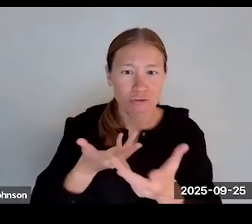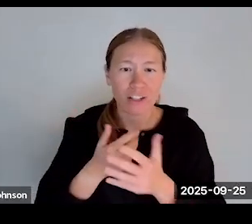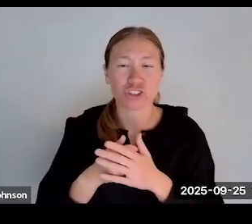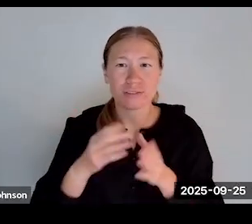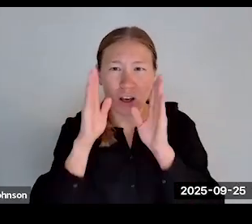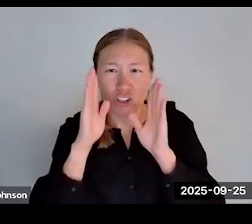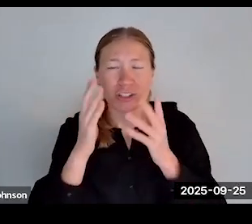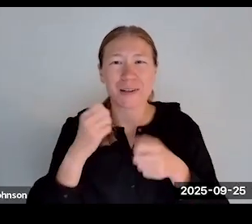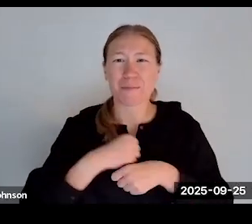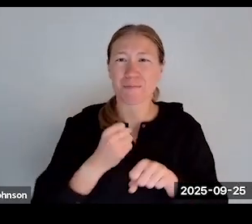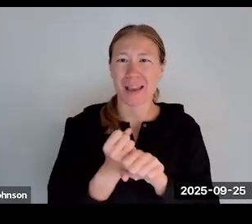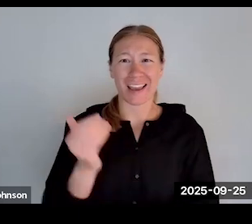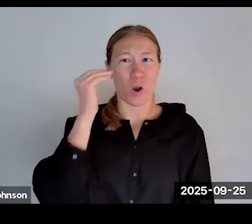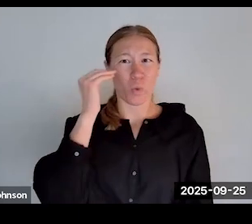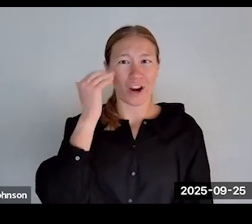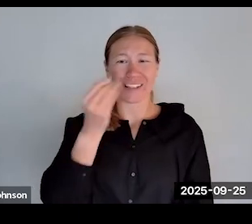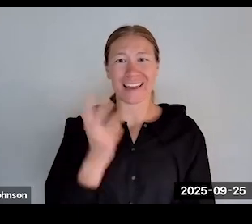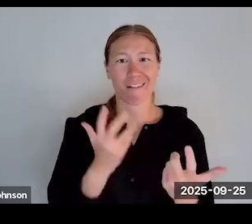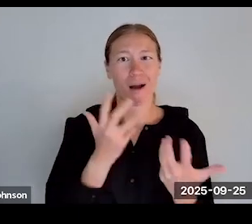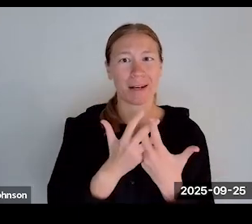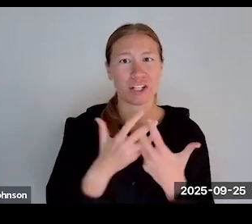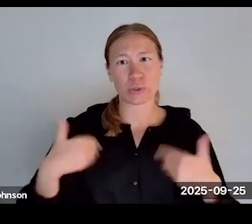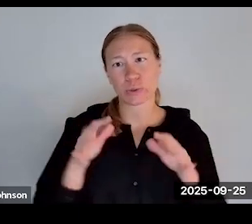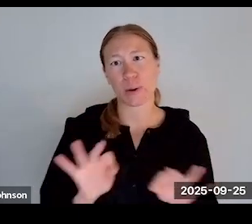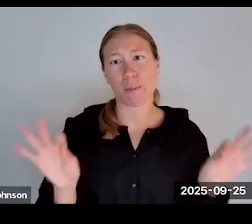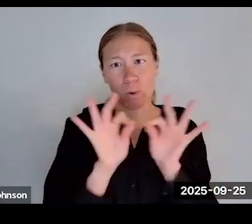and accommodations especially important.